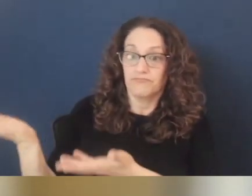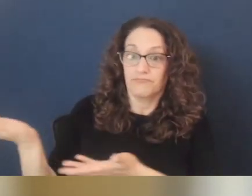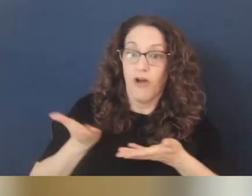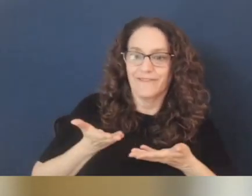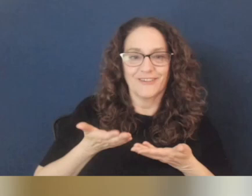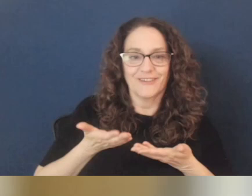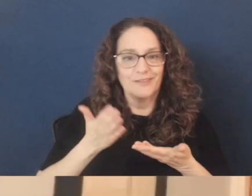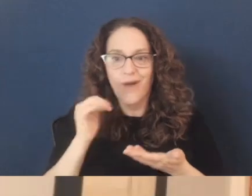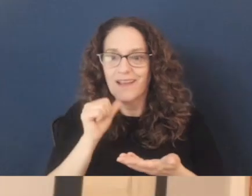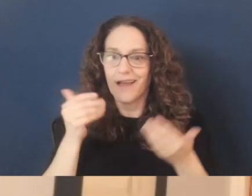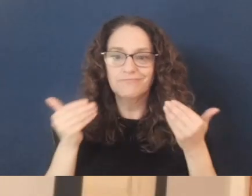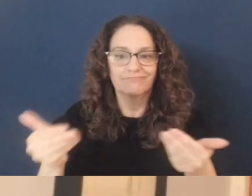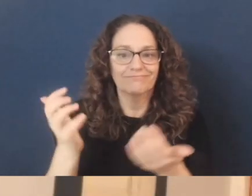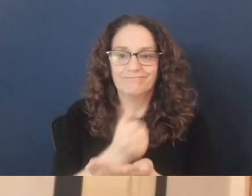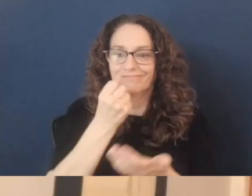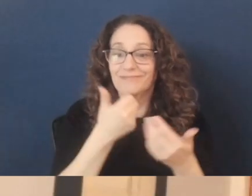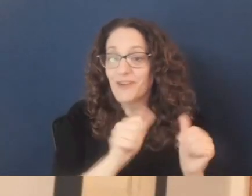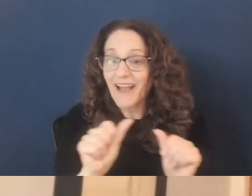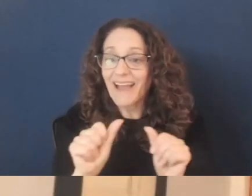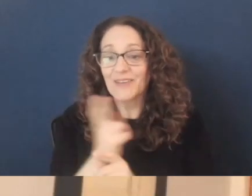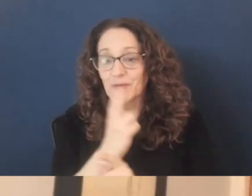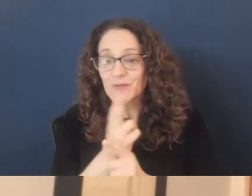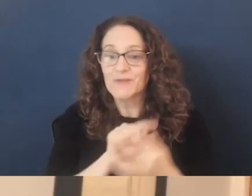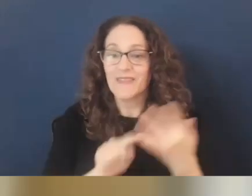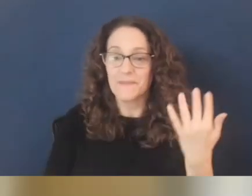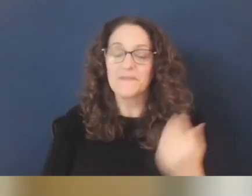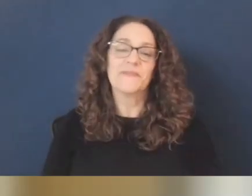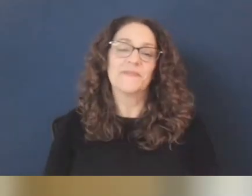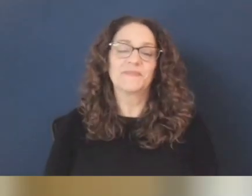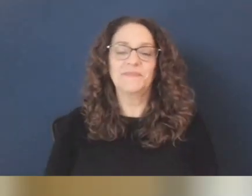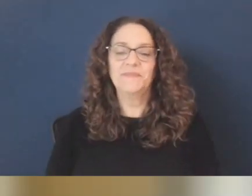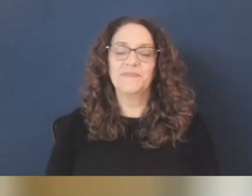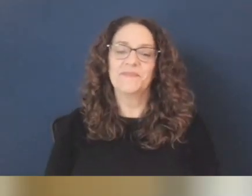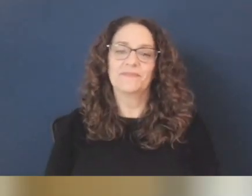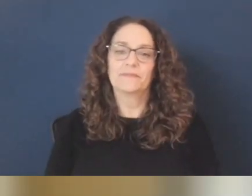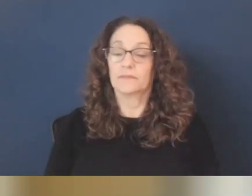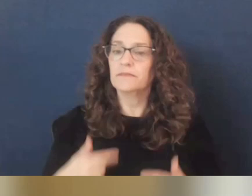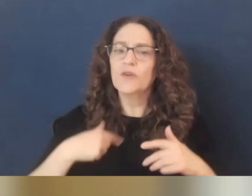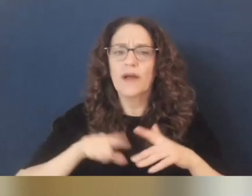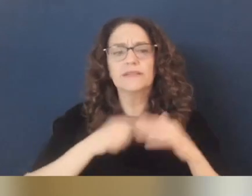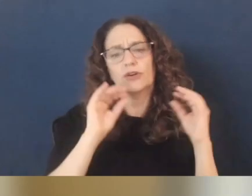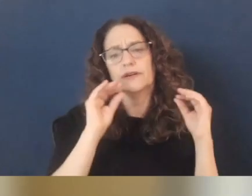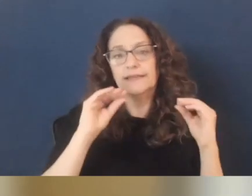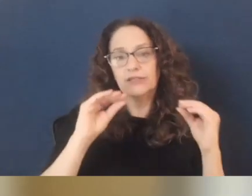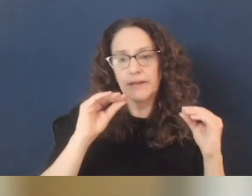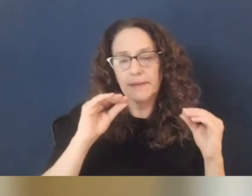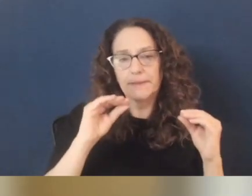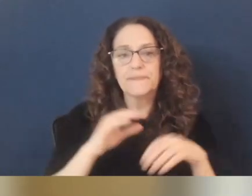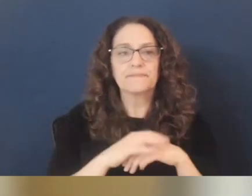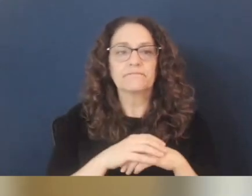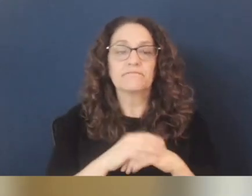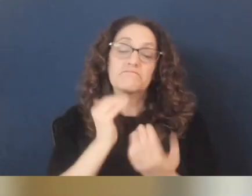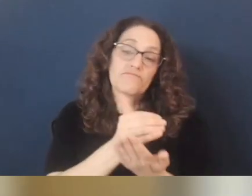out? So let's use them. And then when I started teaching them, sometimes I taught them in